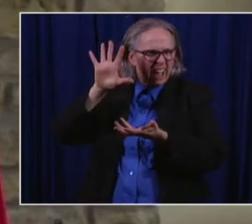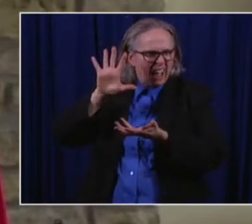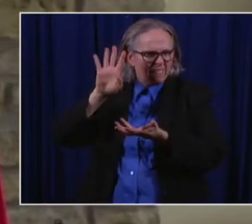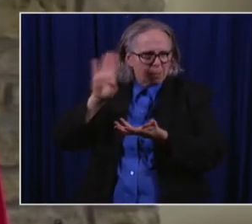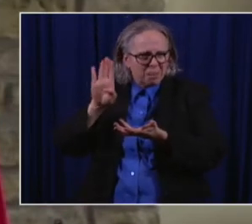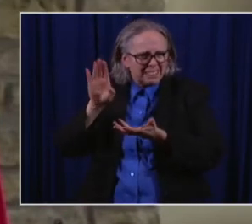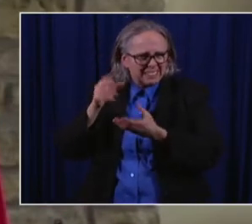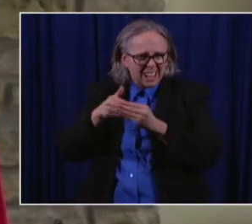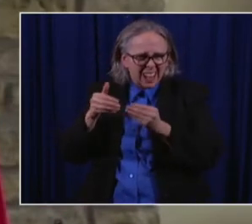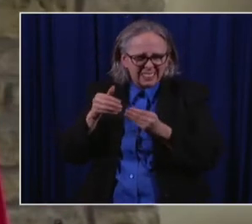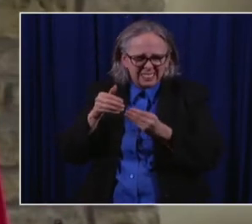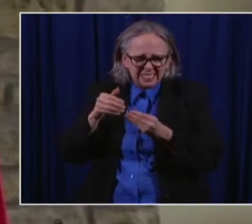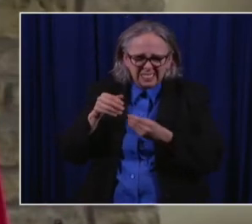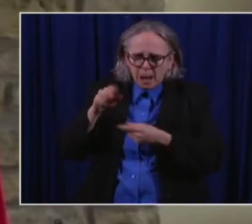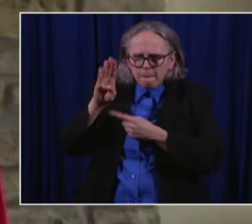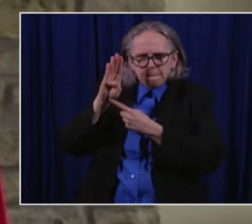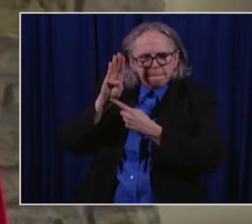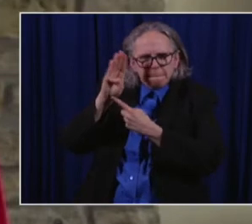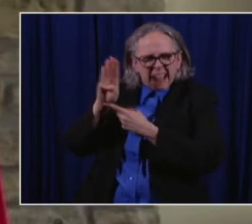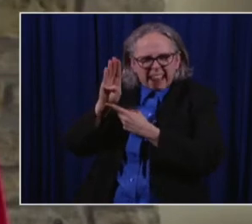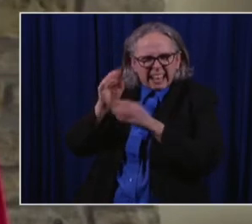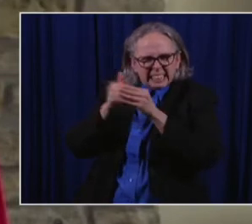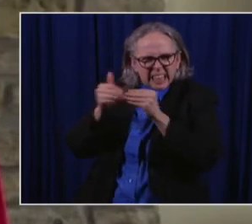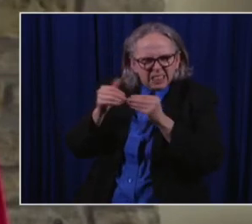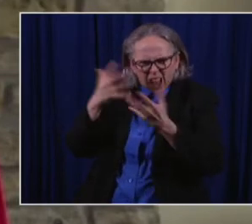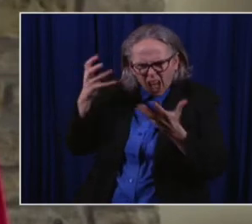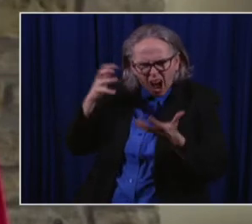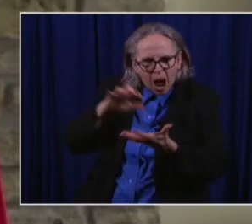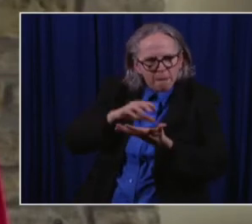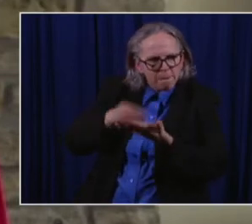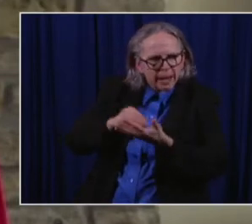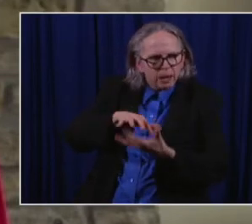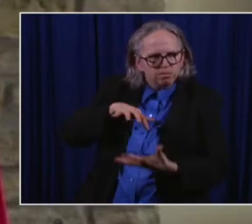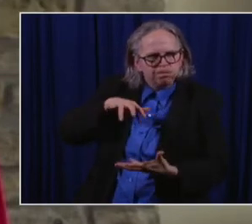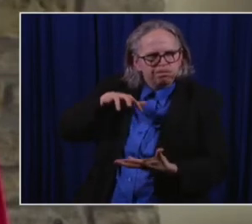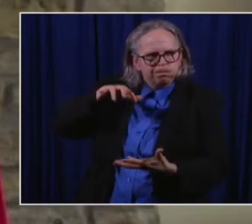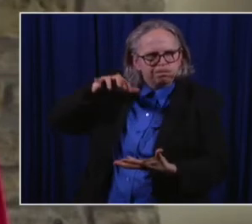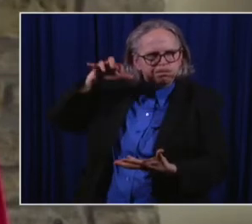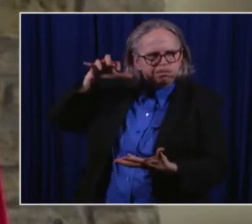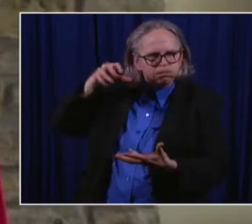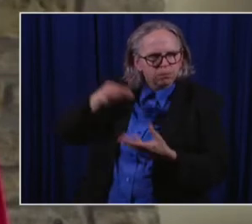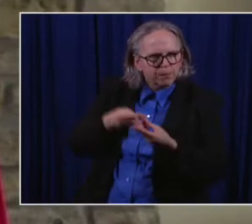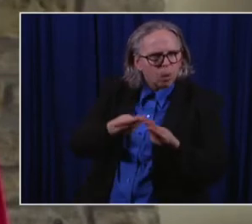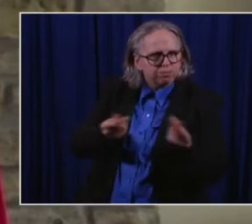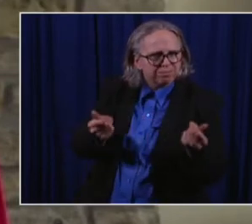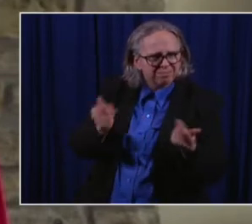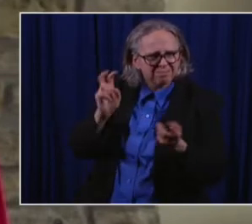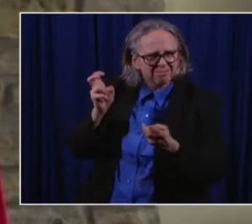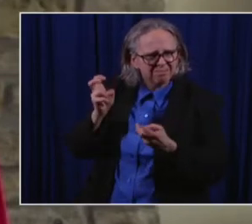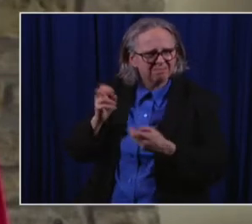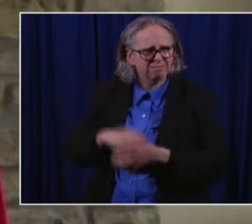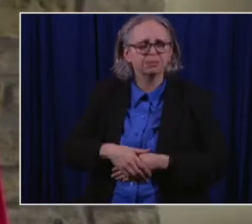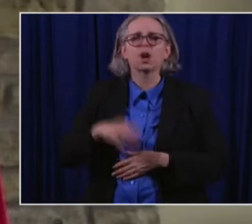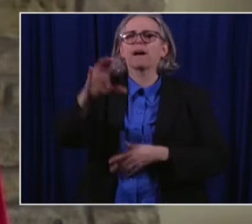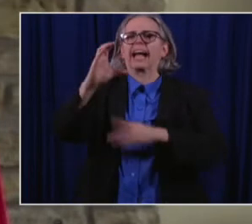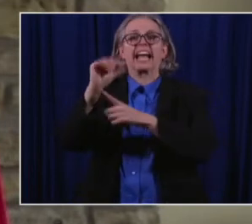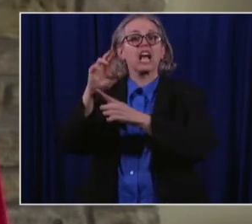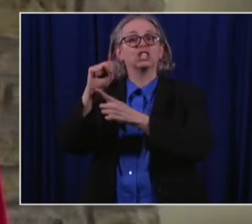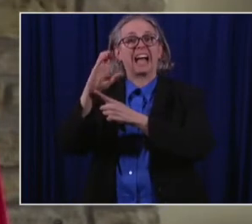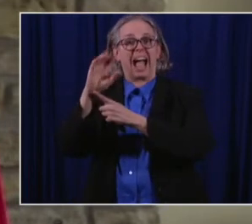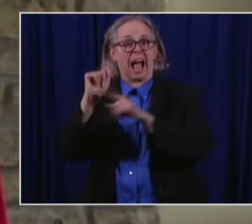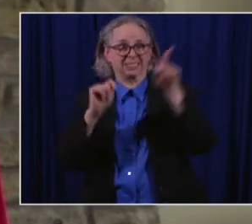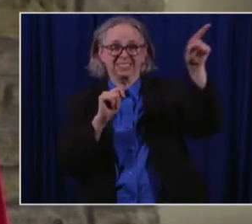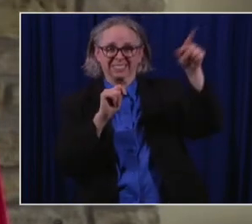That's a lot of money. We've taken other CARES Act dollars and done things to